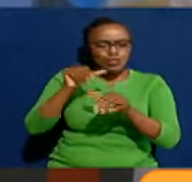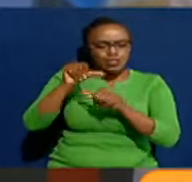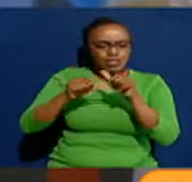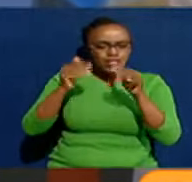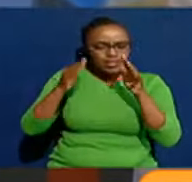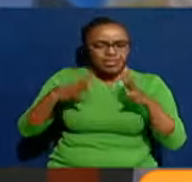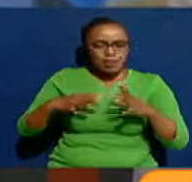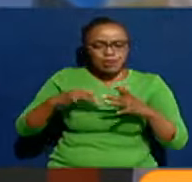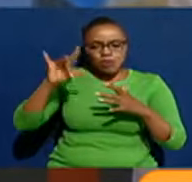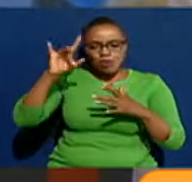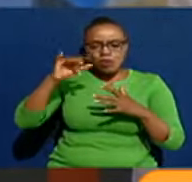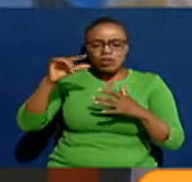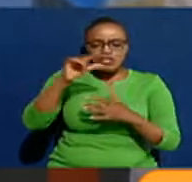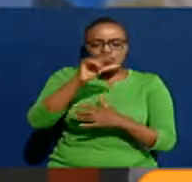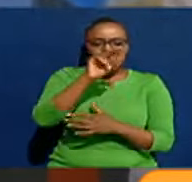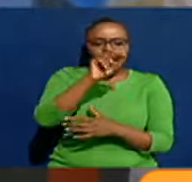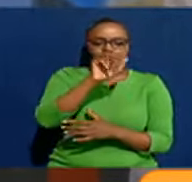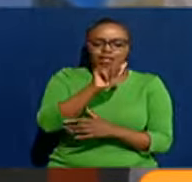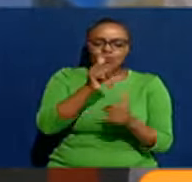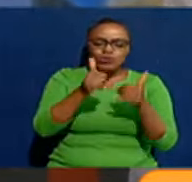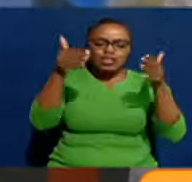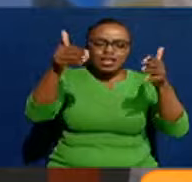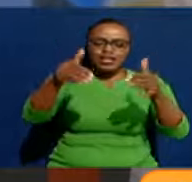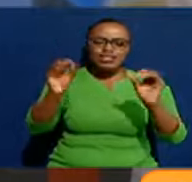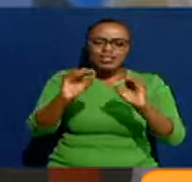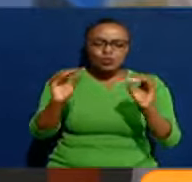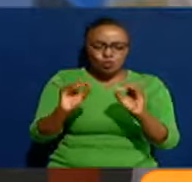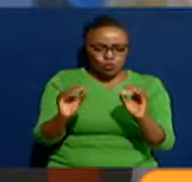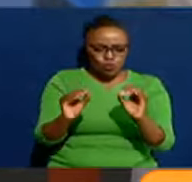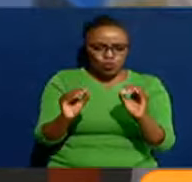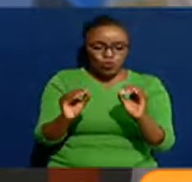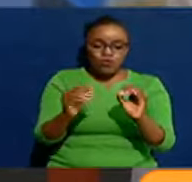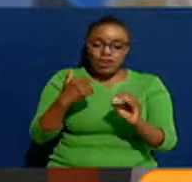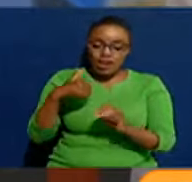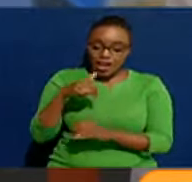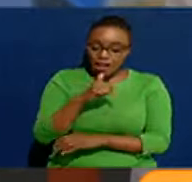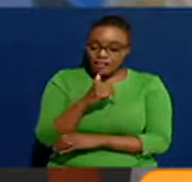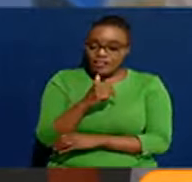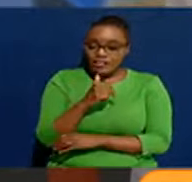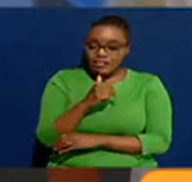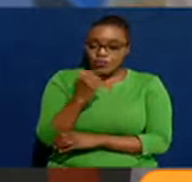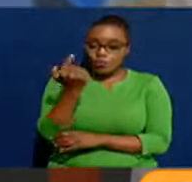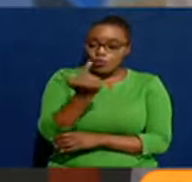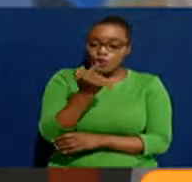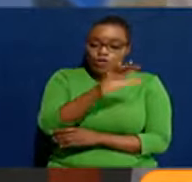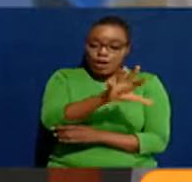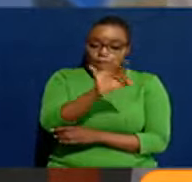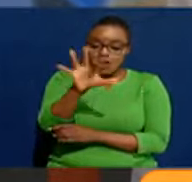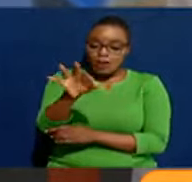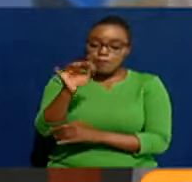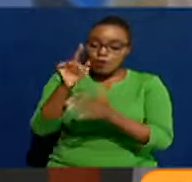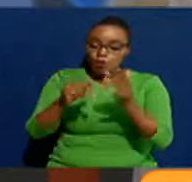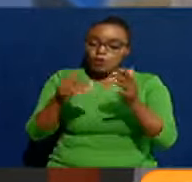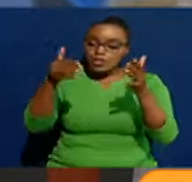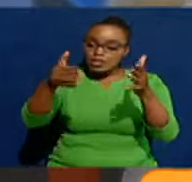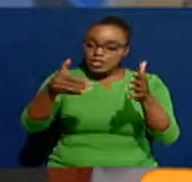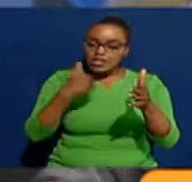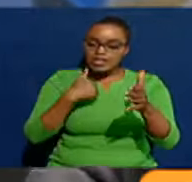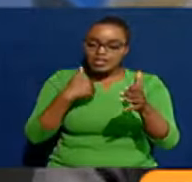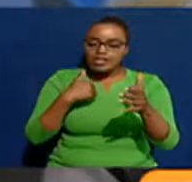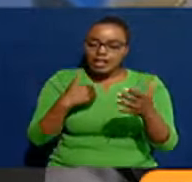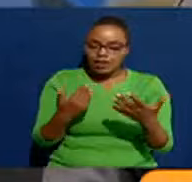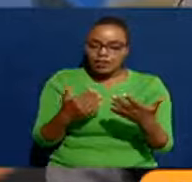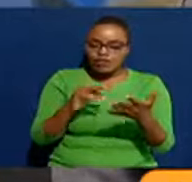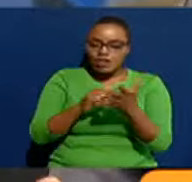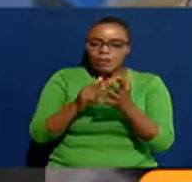don't come up with DNA that doesn't exist. We only pick what already naturally exists. So